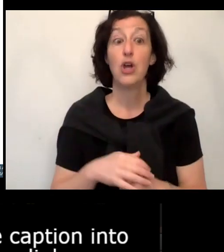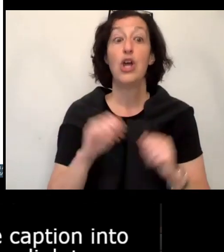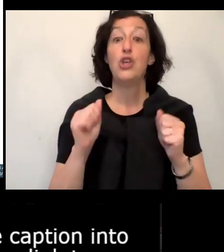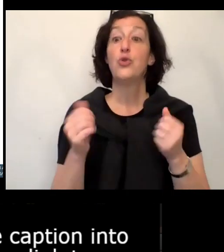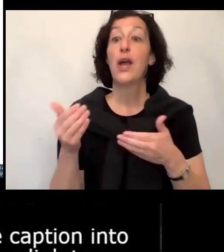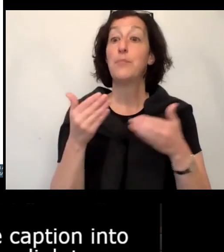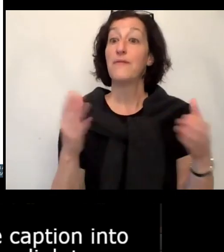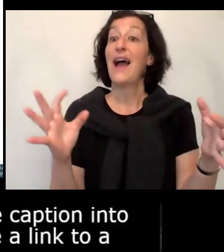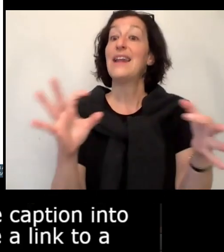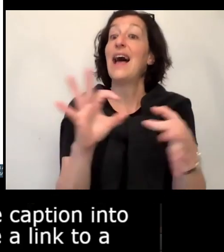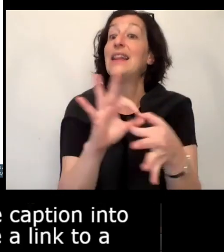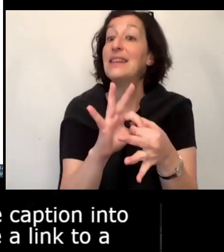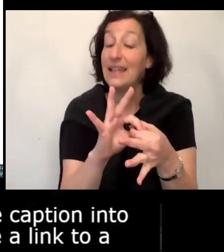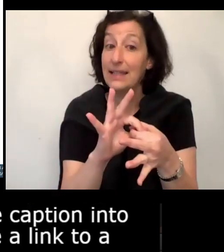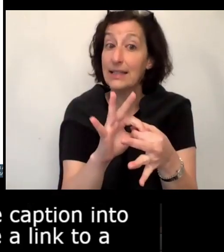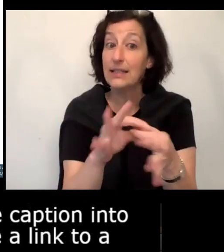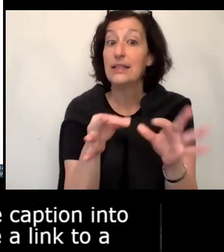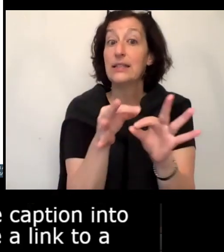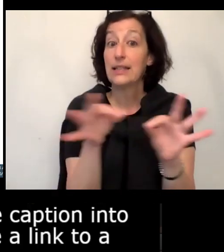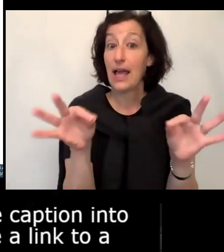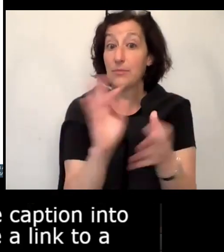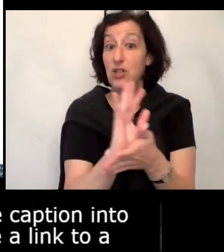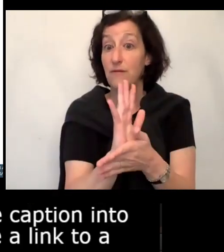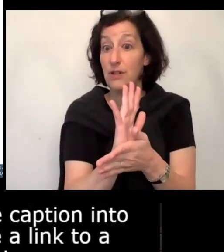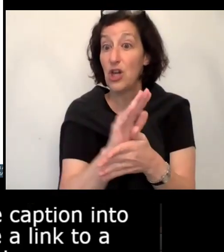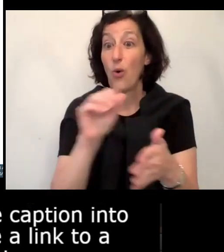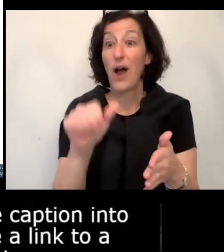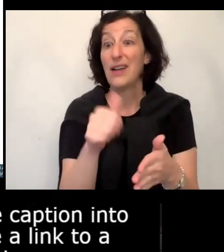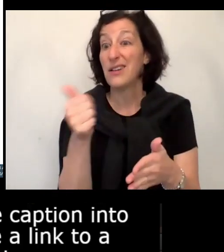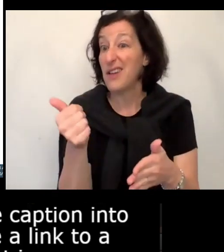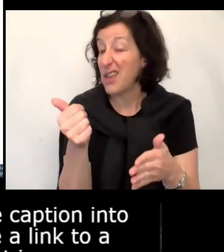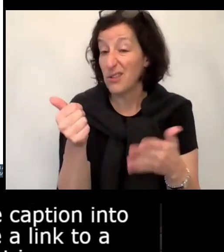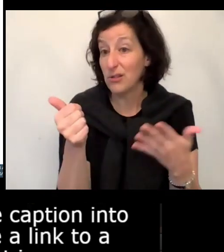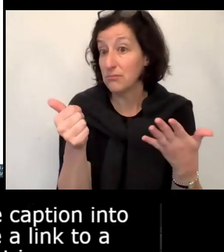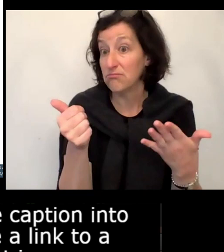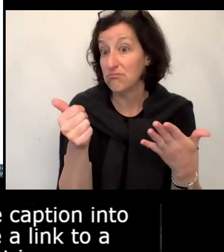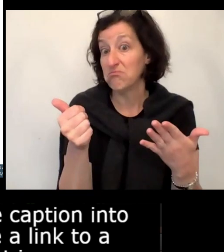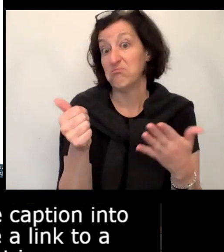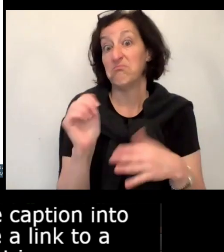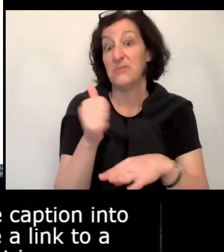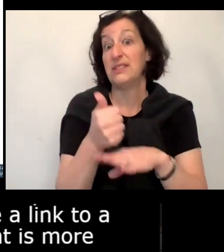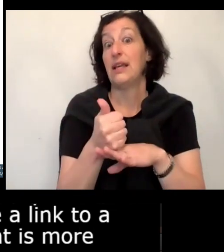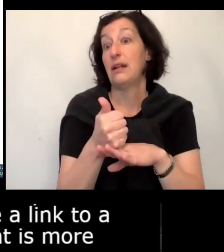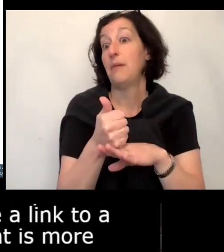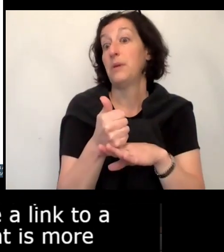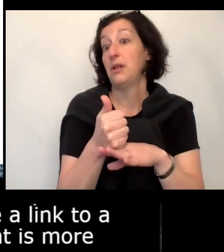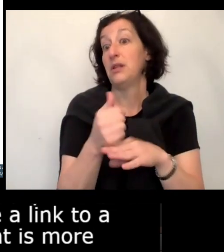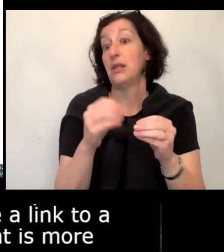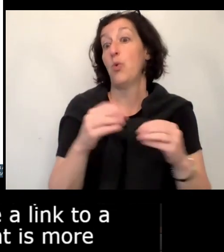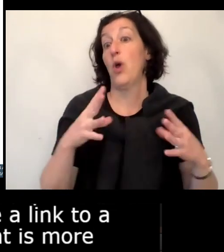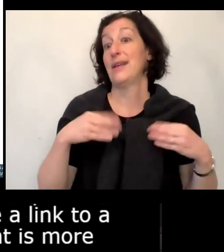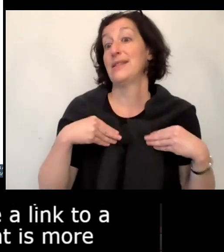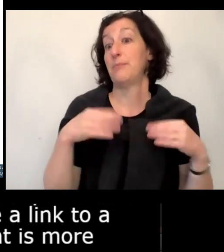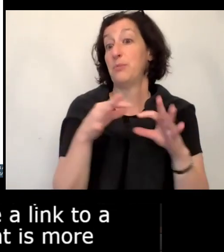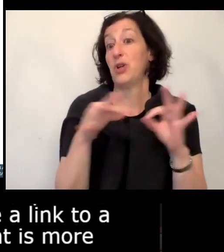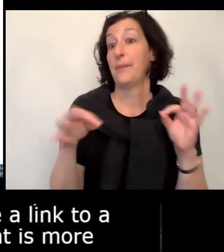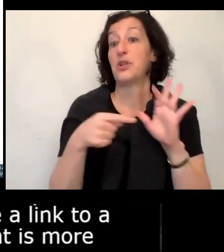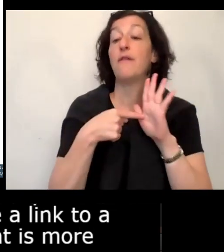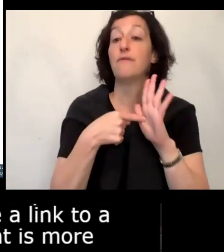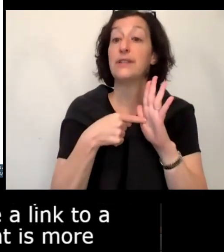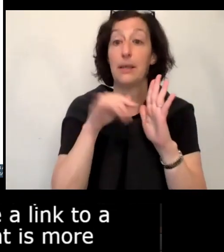another source or platform that is more accommodating, such as YouTube, or embed a captioned